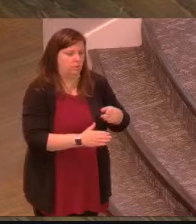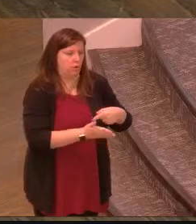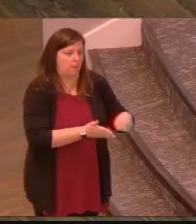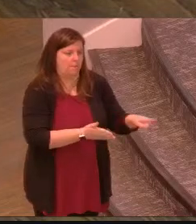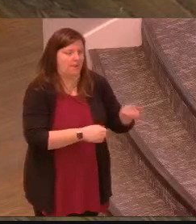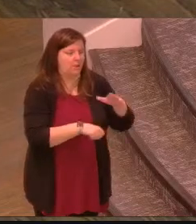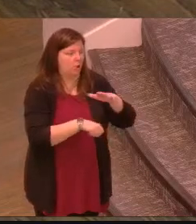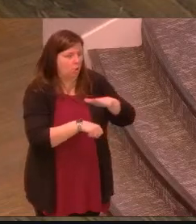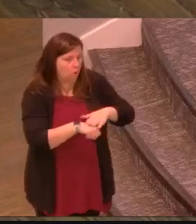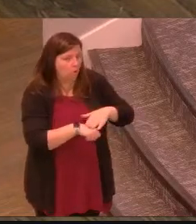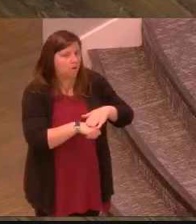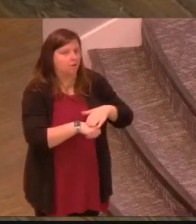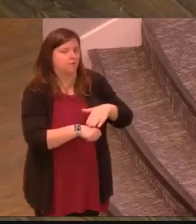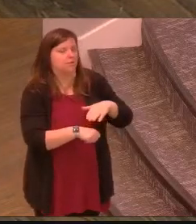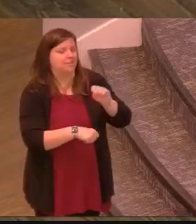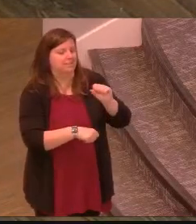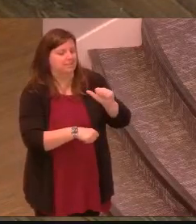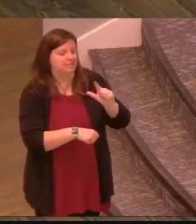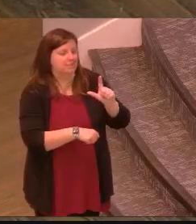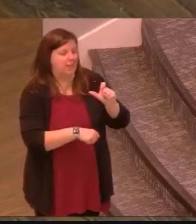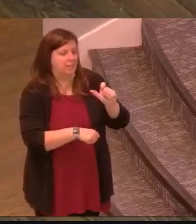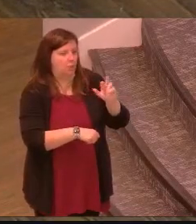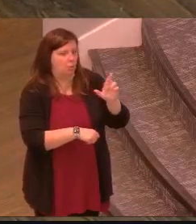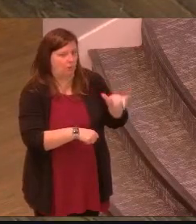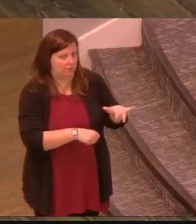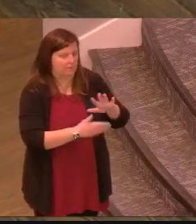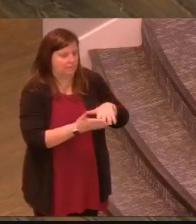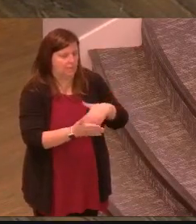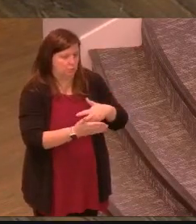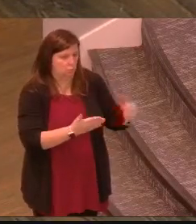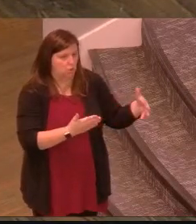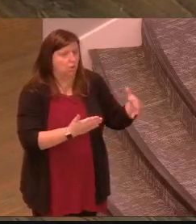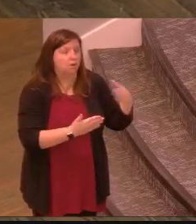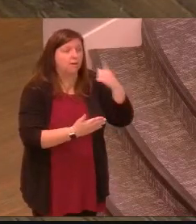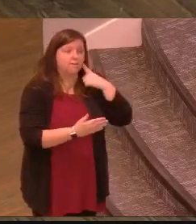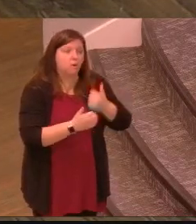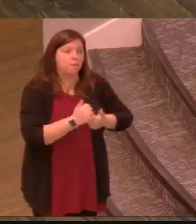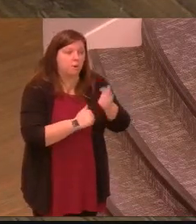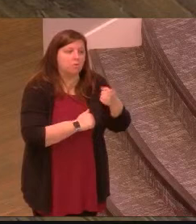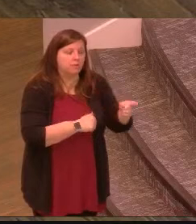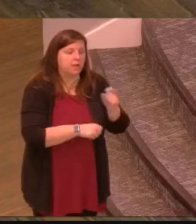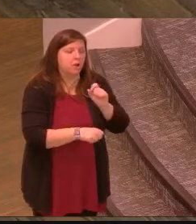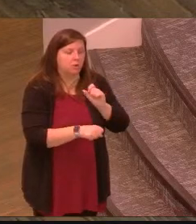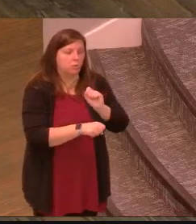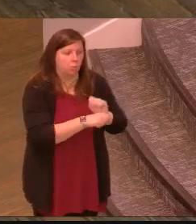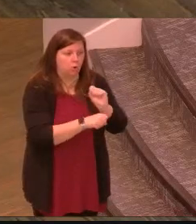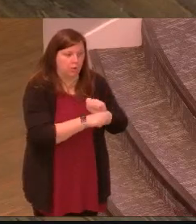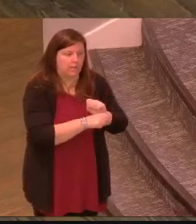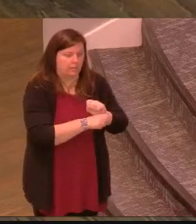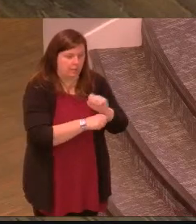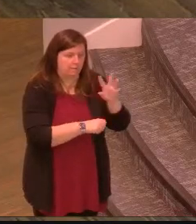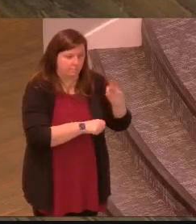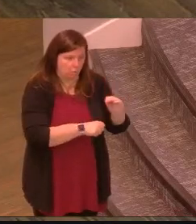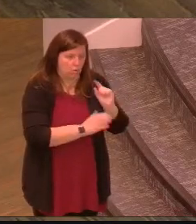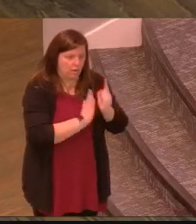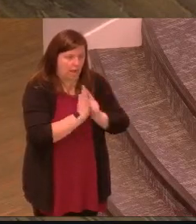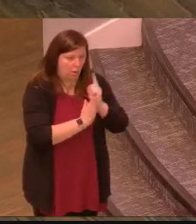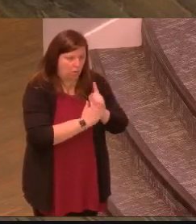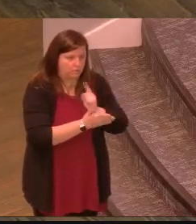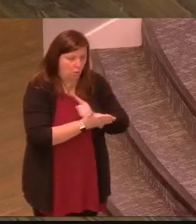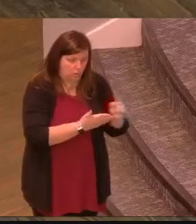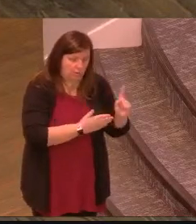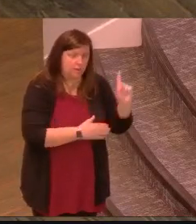For most, they are full-time working 40 hours a week. However, our bus